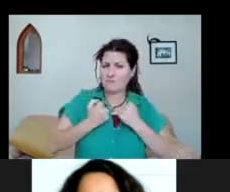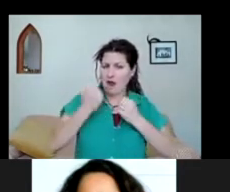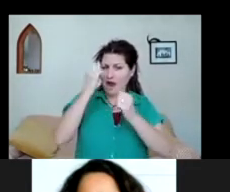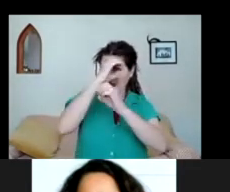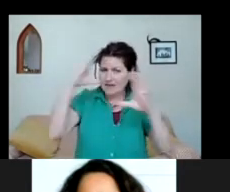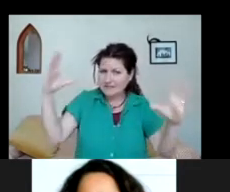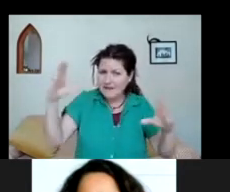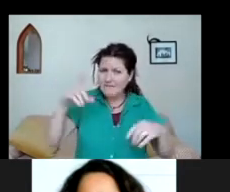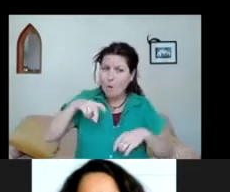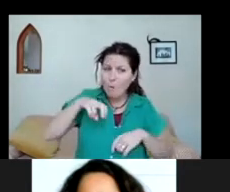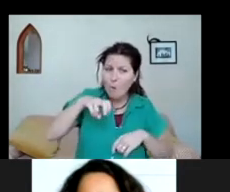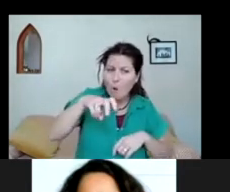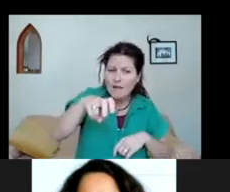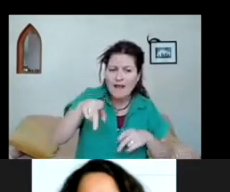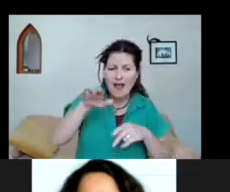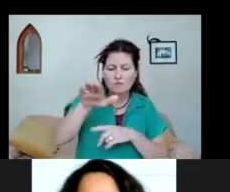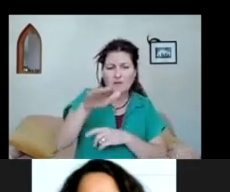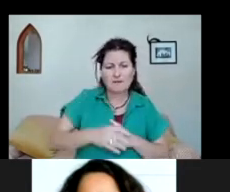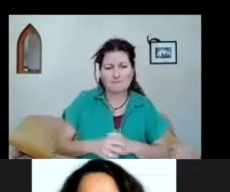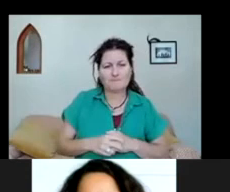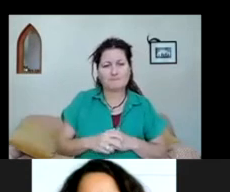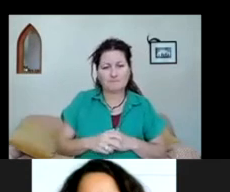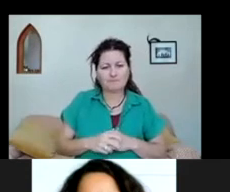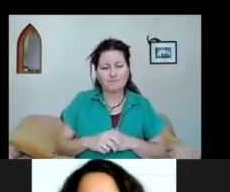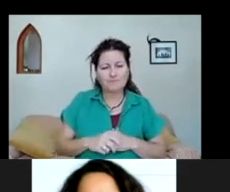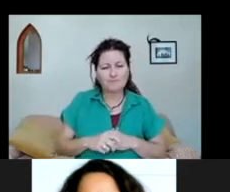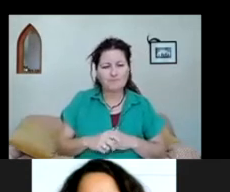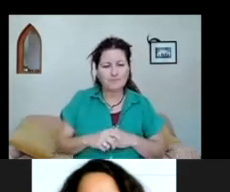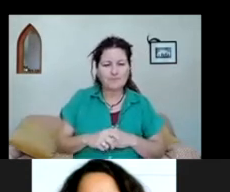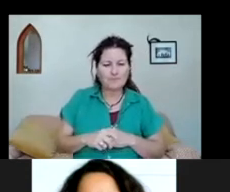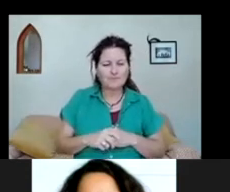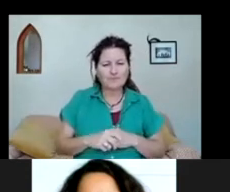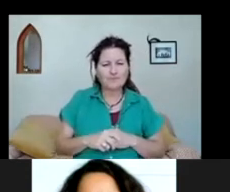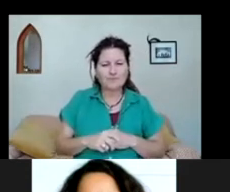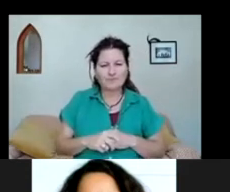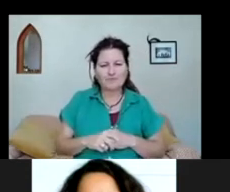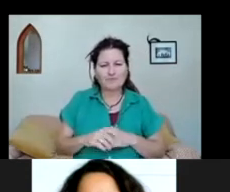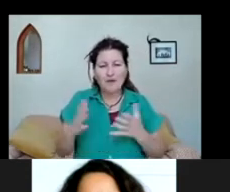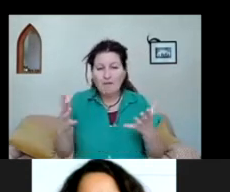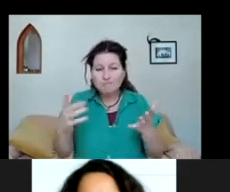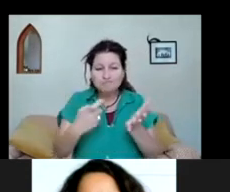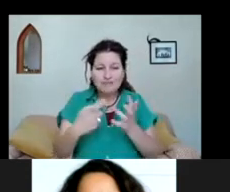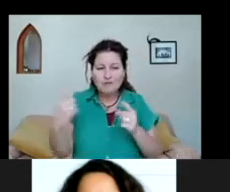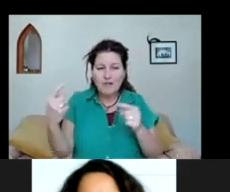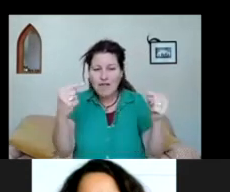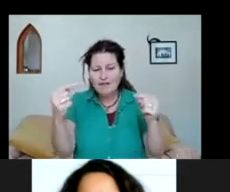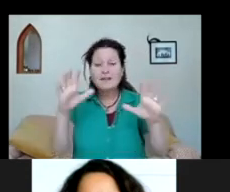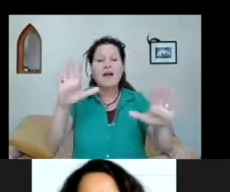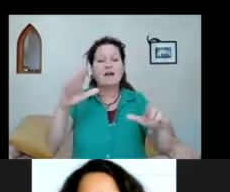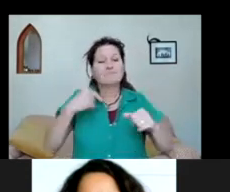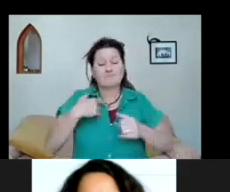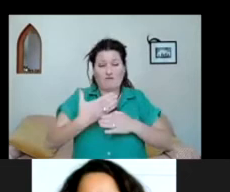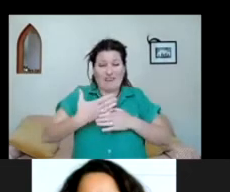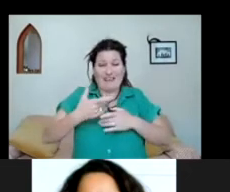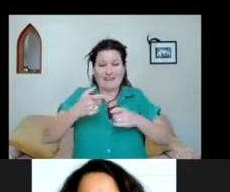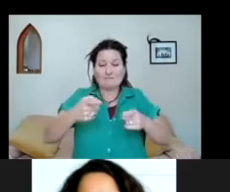Right, thank you. I can see. Oh, I'm so sorry, Linda. Sorry. Go for it, Rachel. Oh, I was just really repeating ourselves, just to say, hence